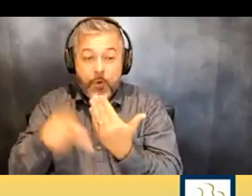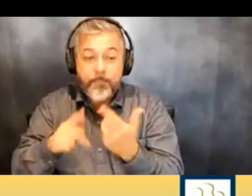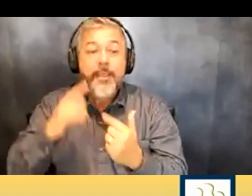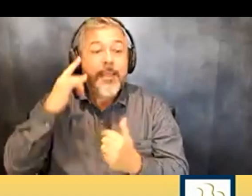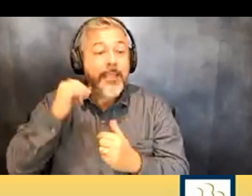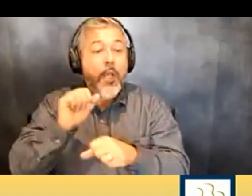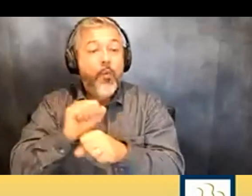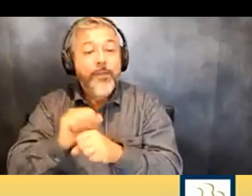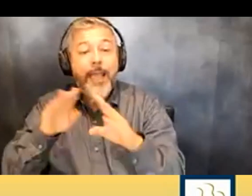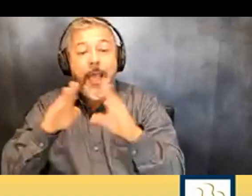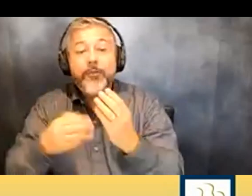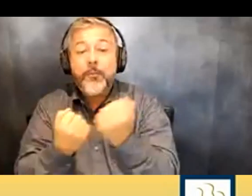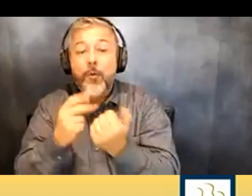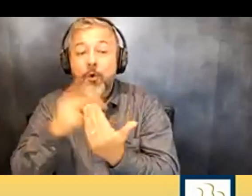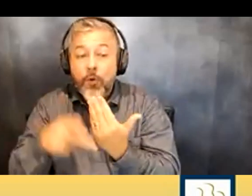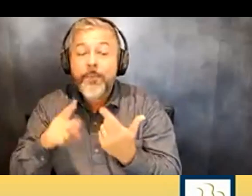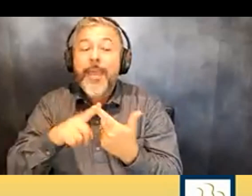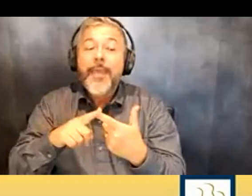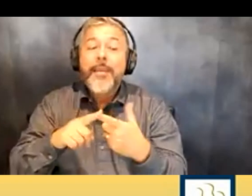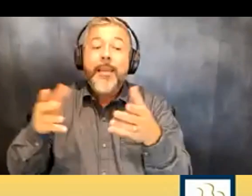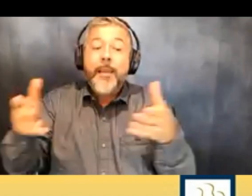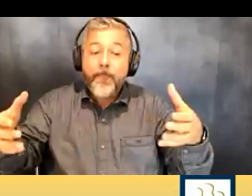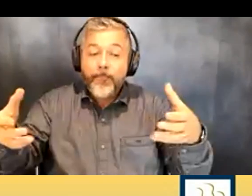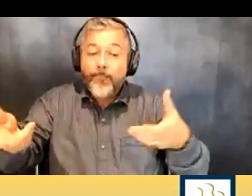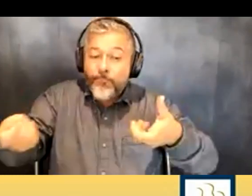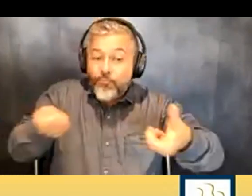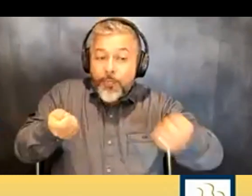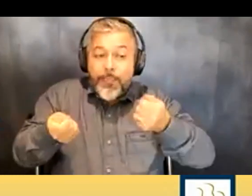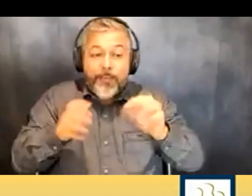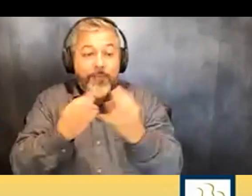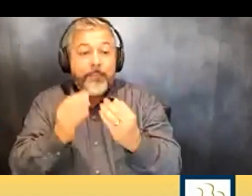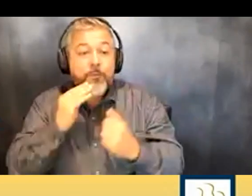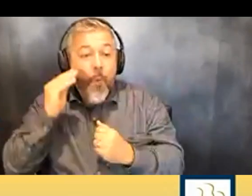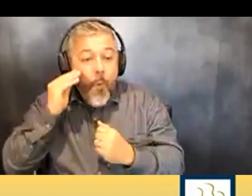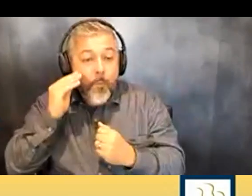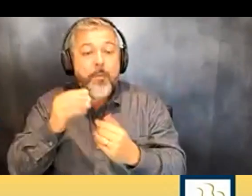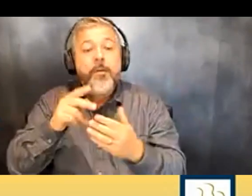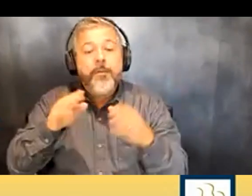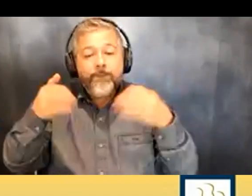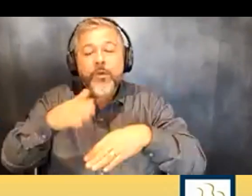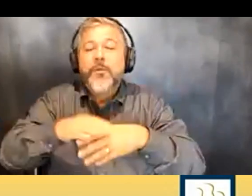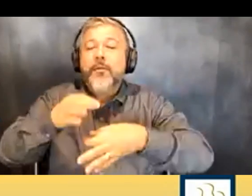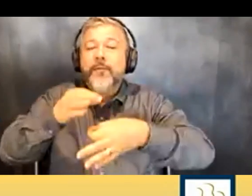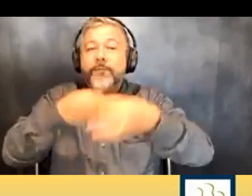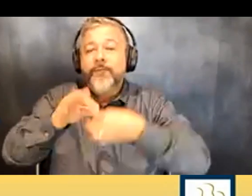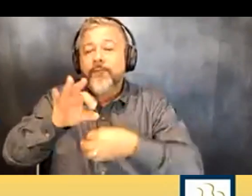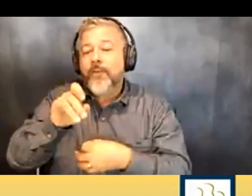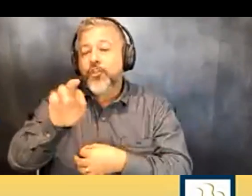and the Bringing Families Home Program, which is focused on foster youth. Next slide, please.